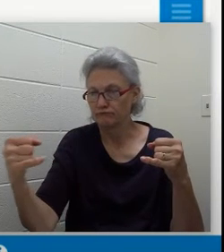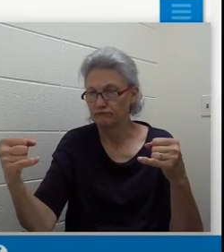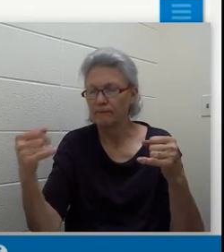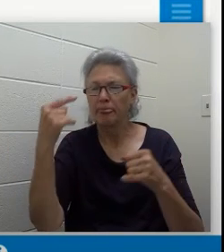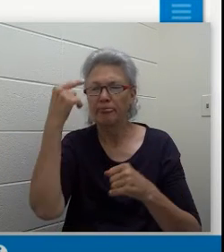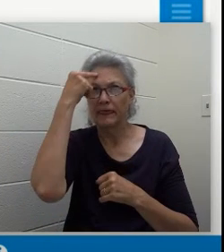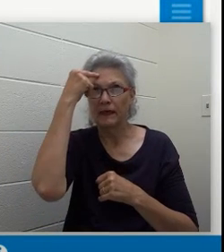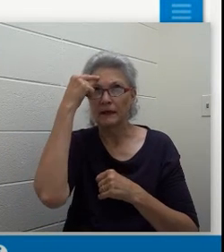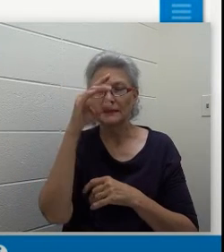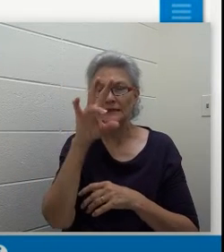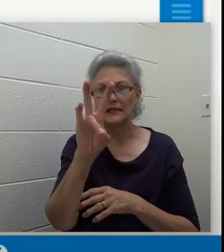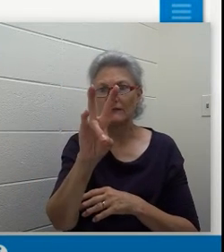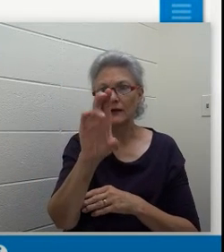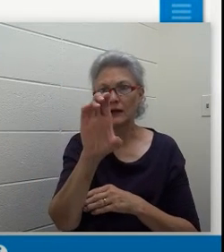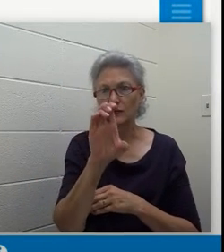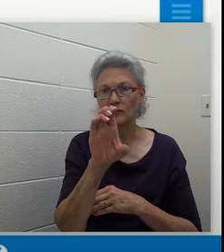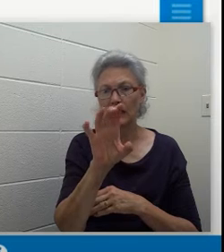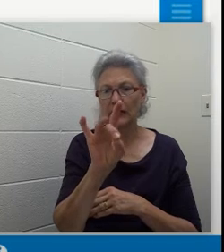784.